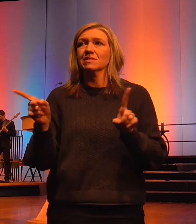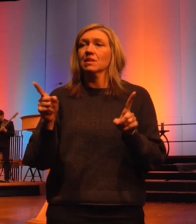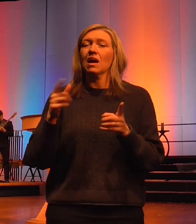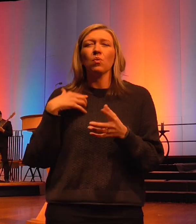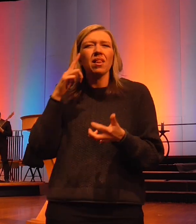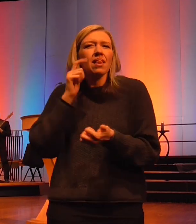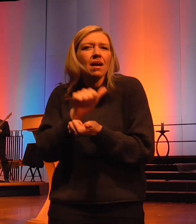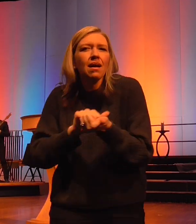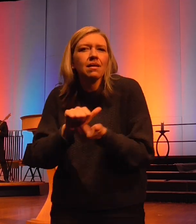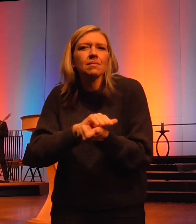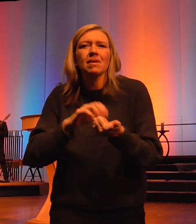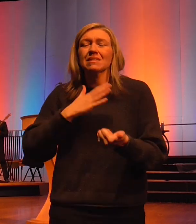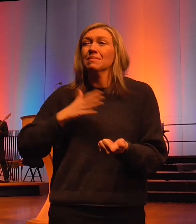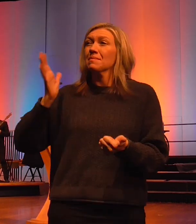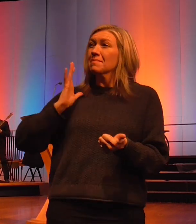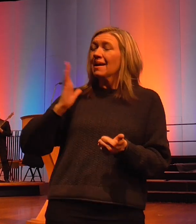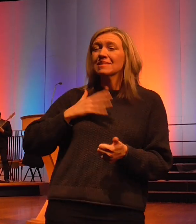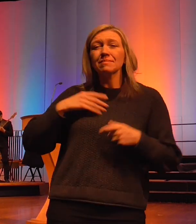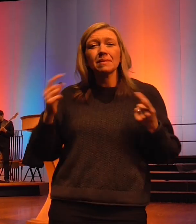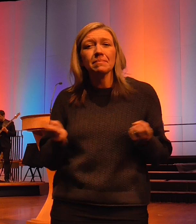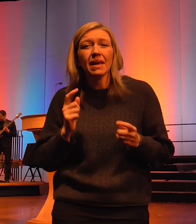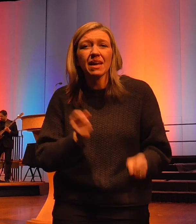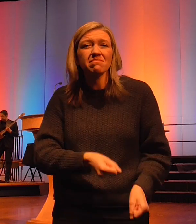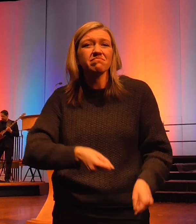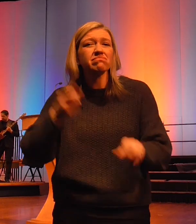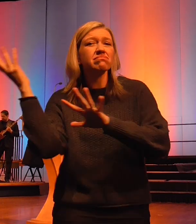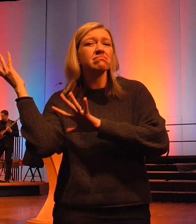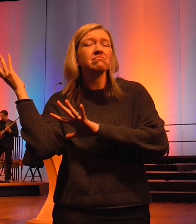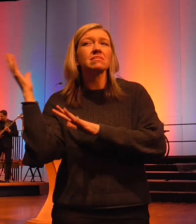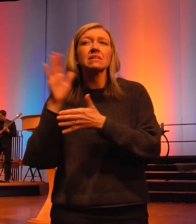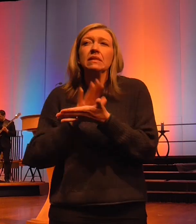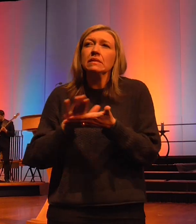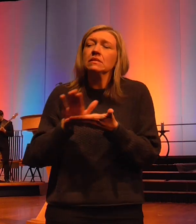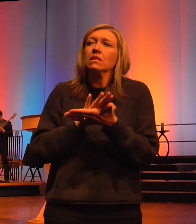alchemize my past and pain, distilling moments